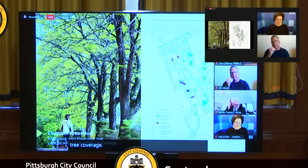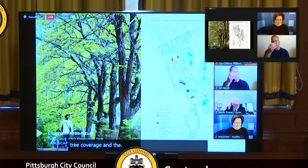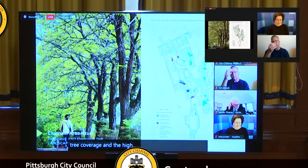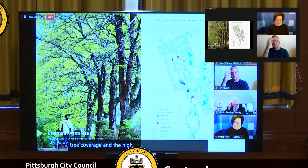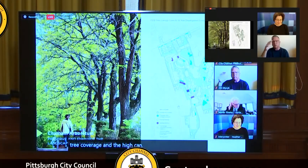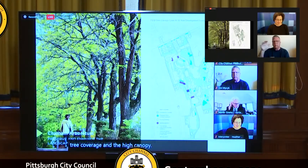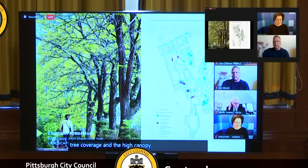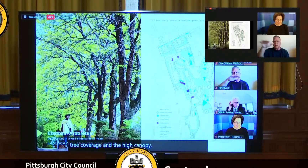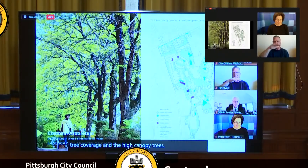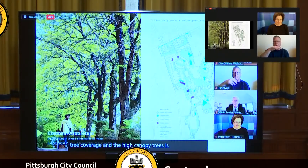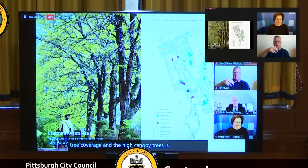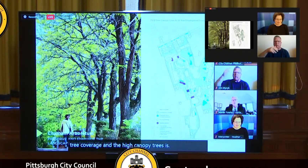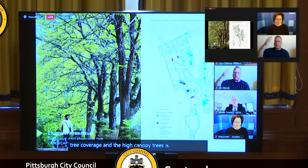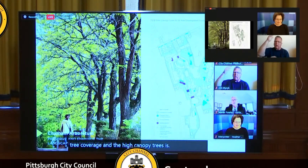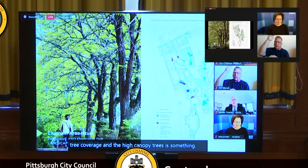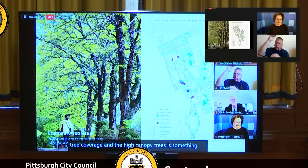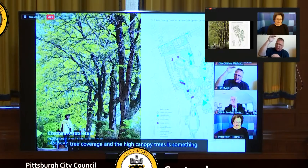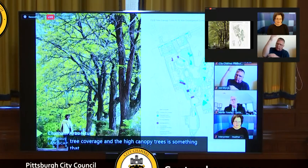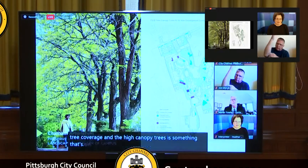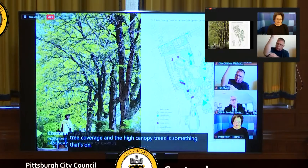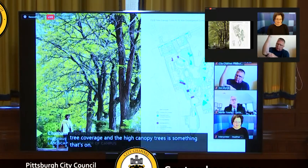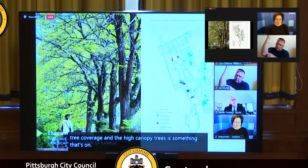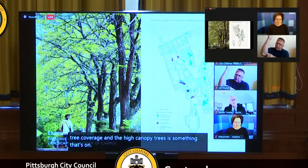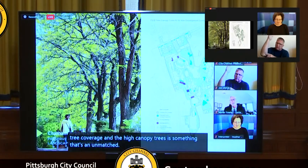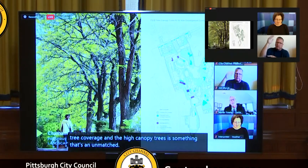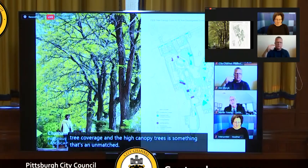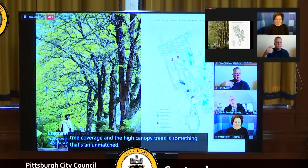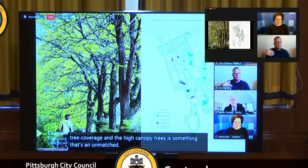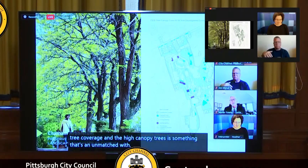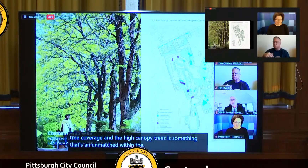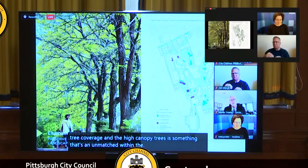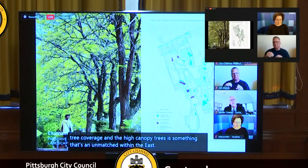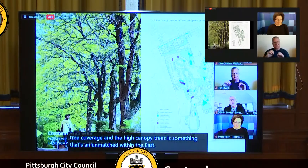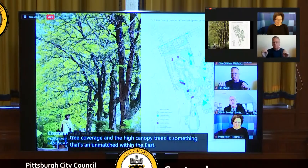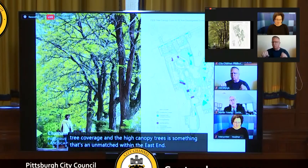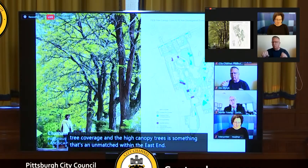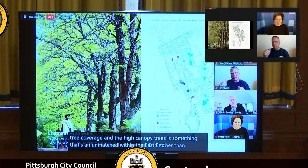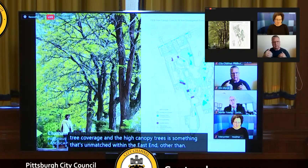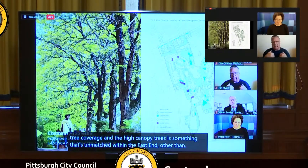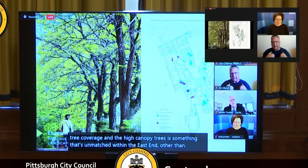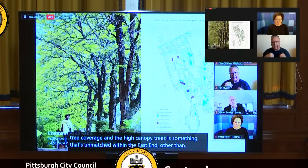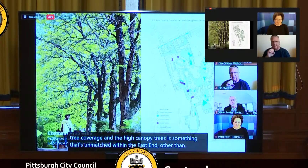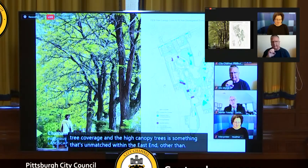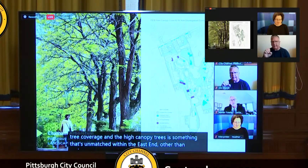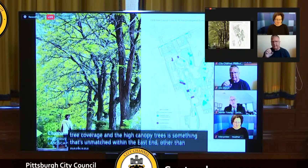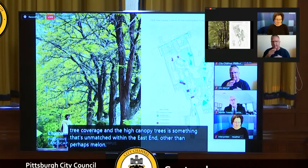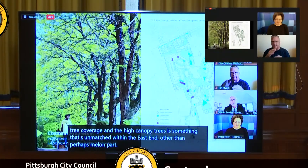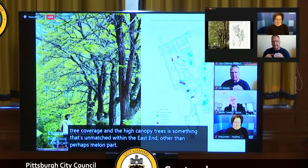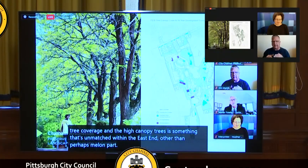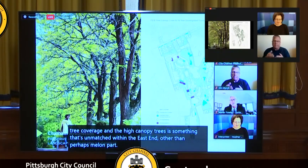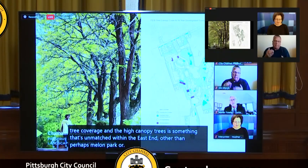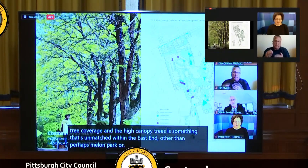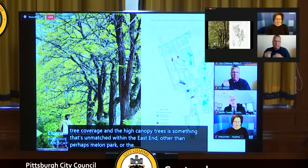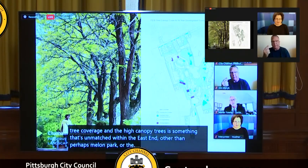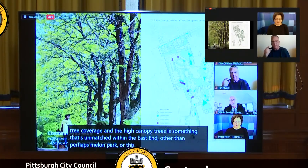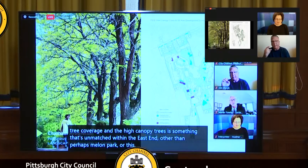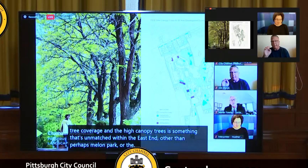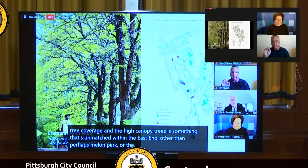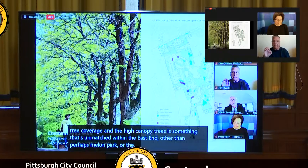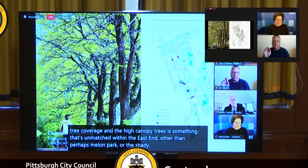canopy trees is something that's unmatched within the East End, other than perhaps Mellon Park or the